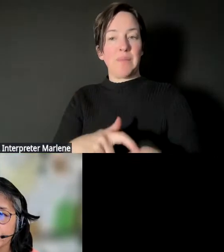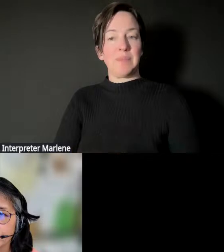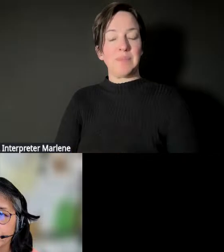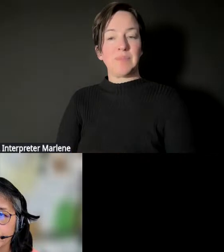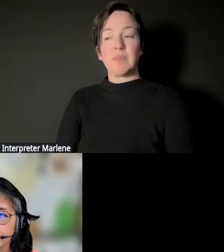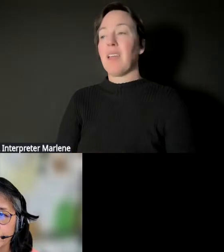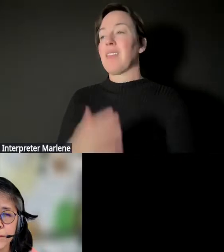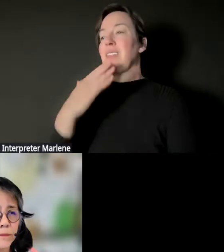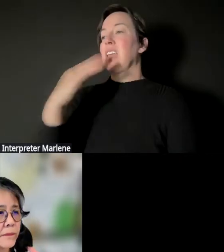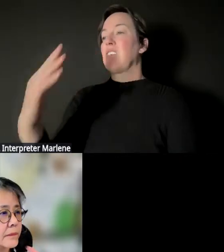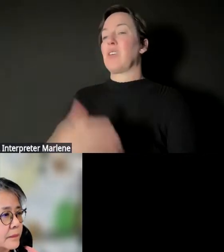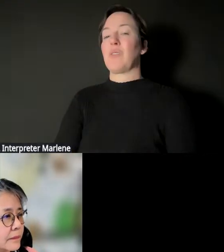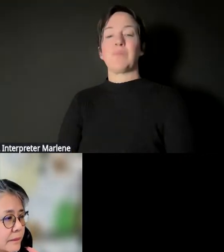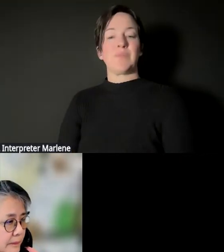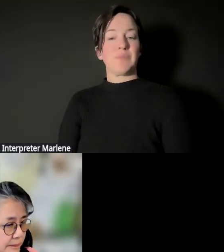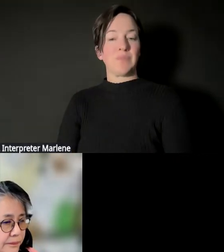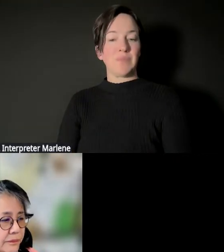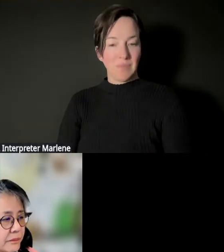Thank you.